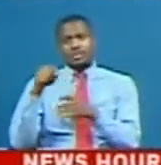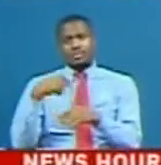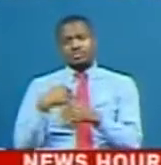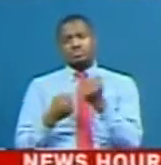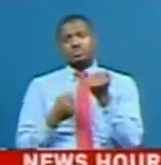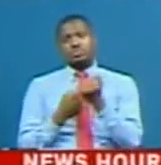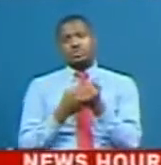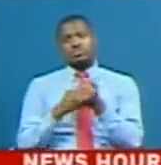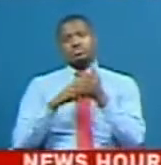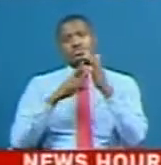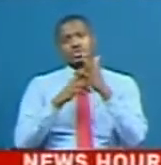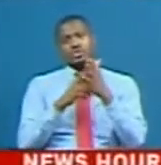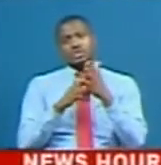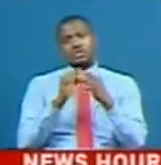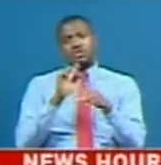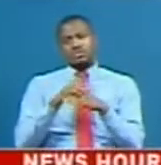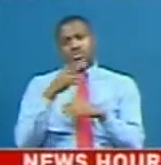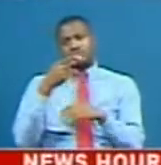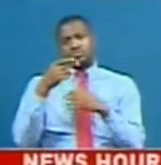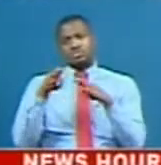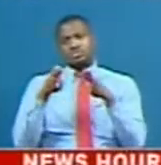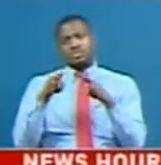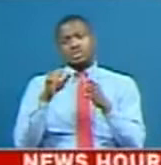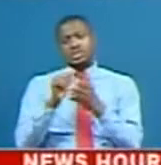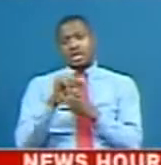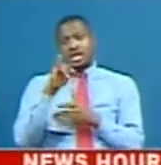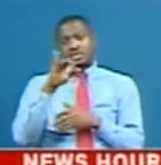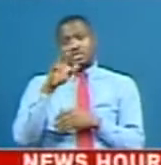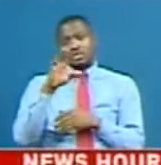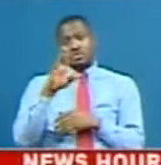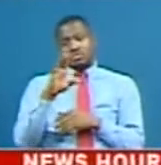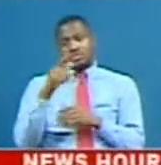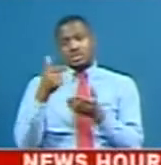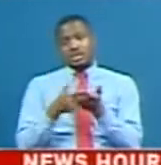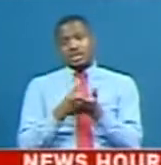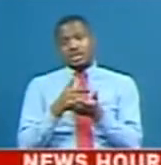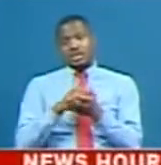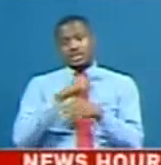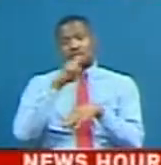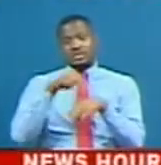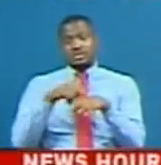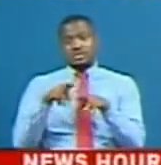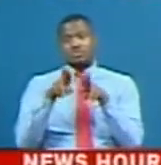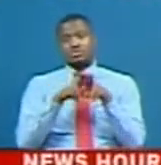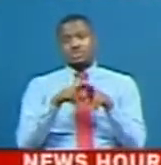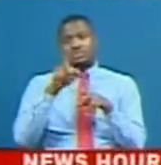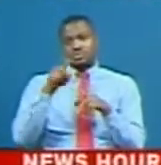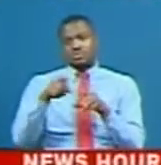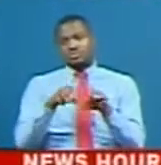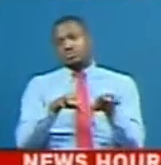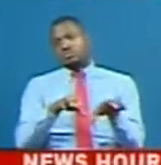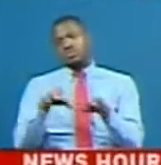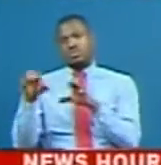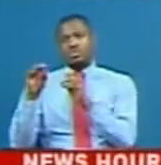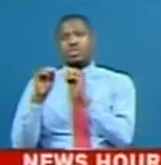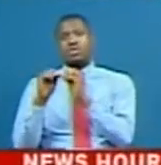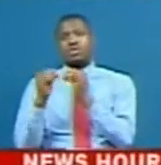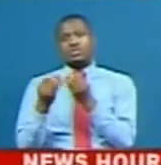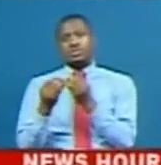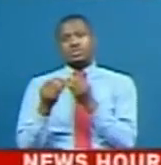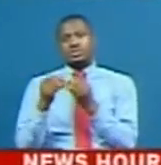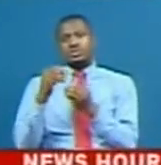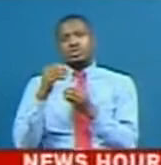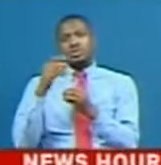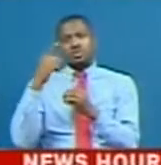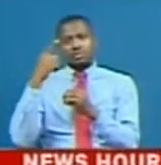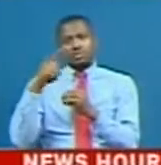of a supposed renovation of the Hall of Trade Unions, and that the ICU Ghana and the national unions should vacate their offices in the